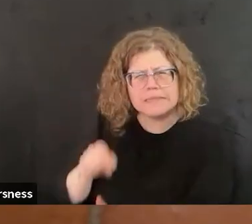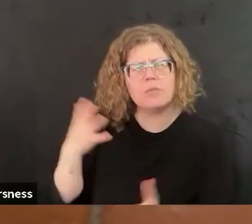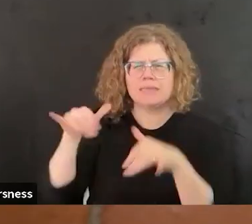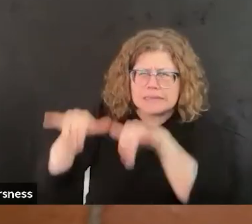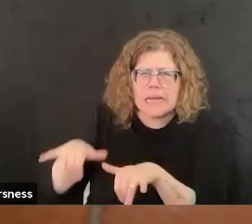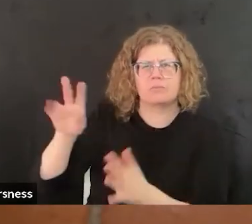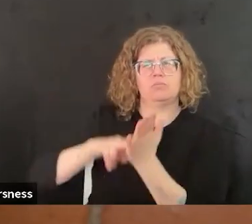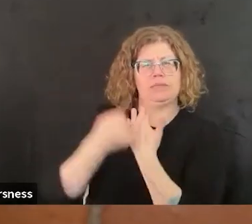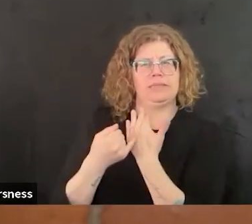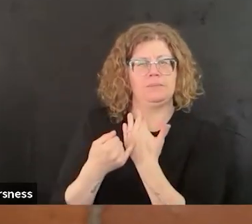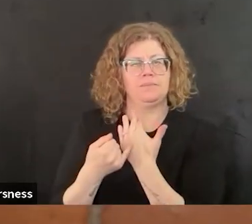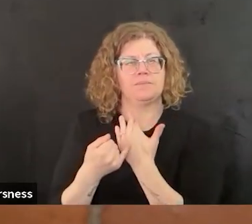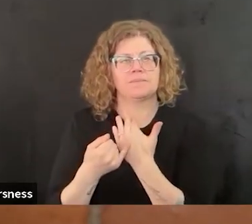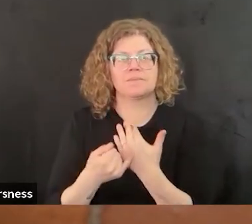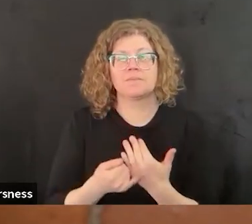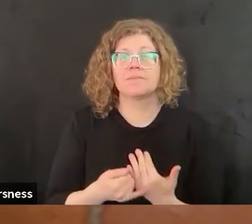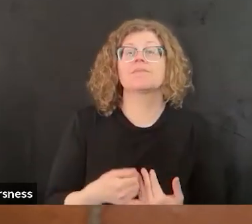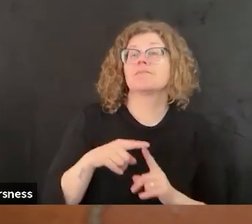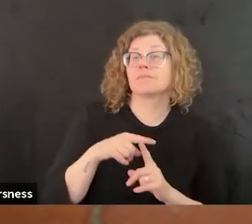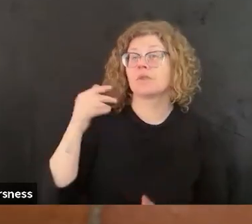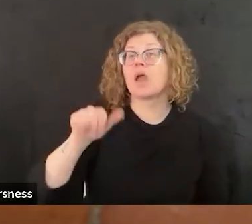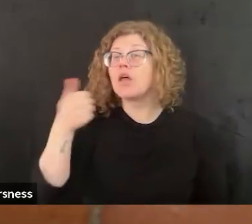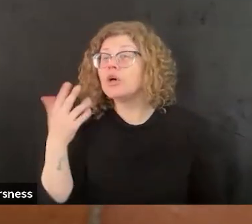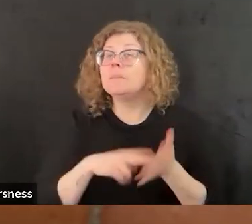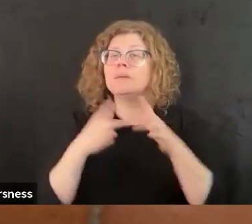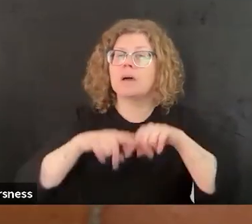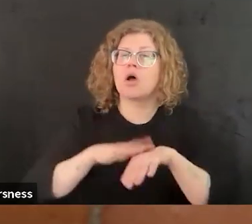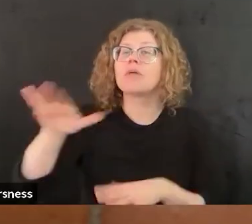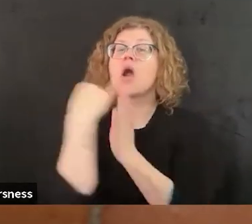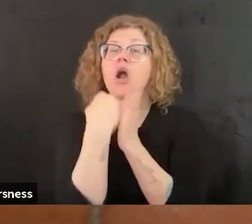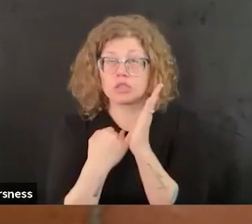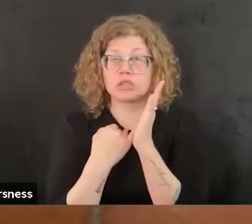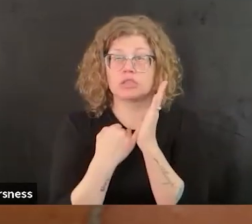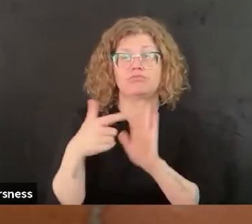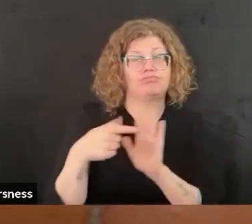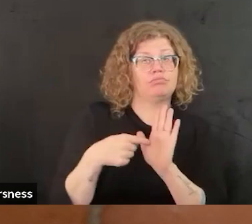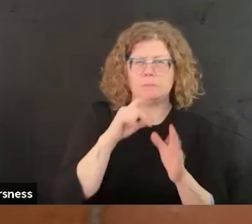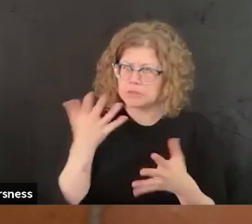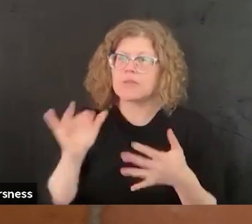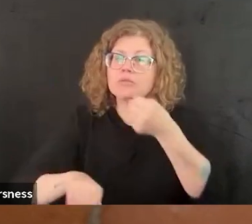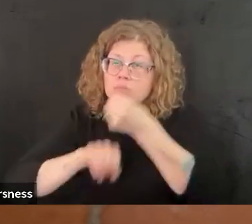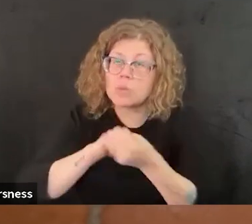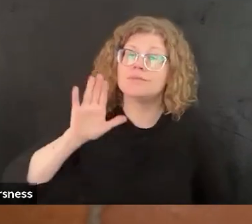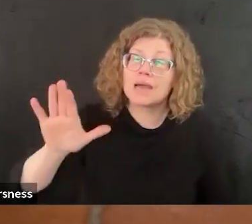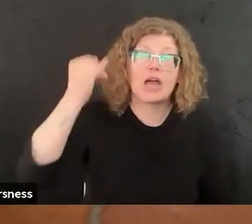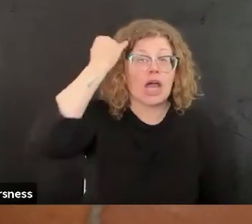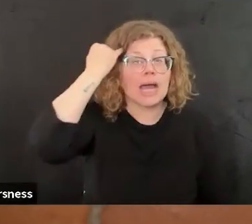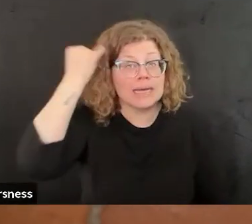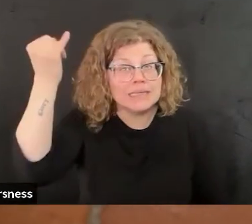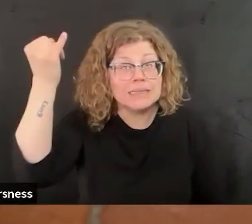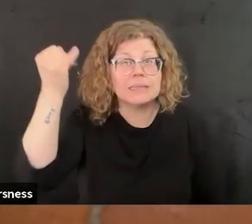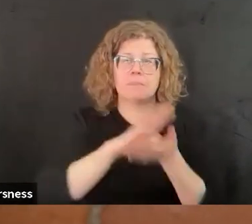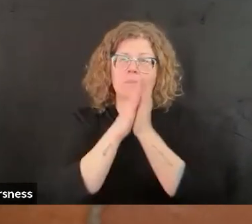project. So the other category will include anything that the artist needs to put in to support this